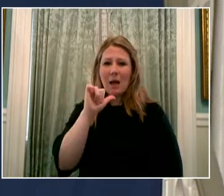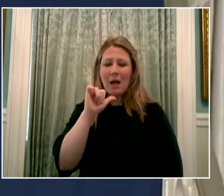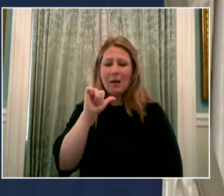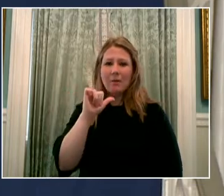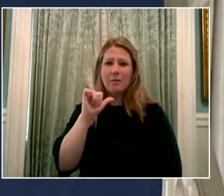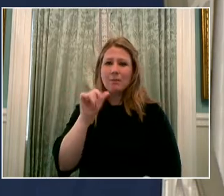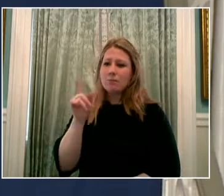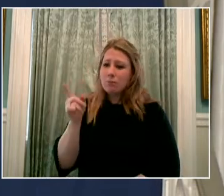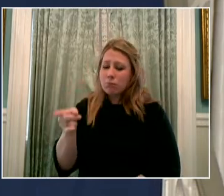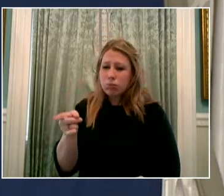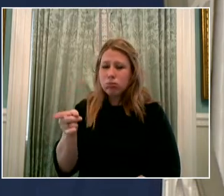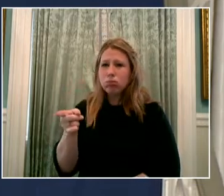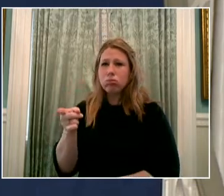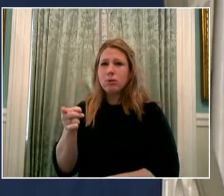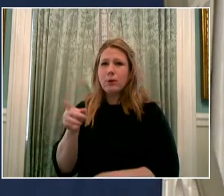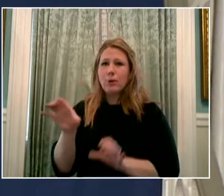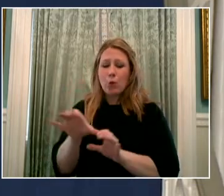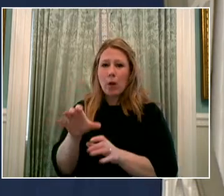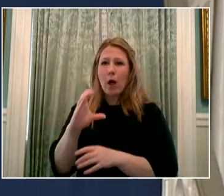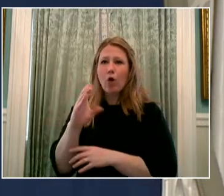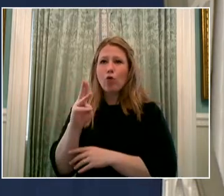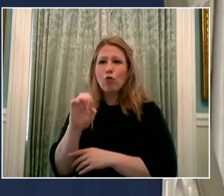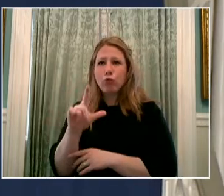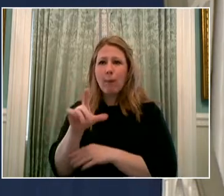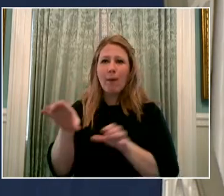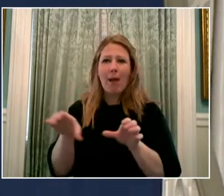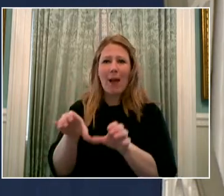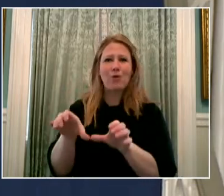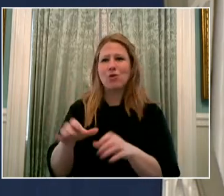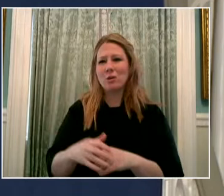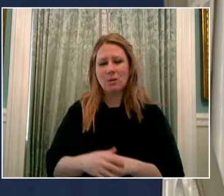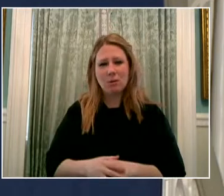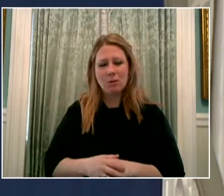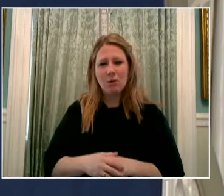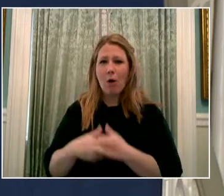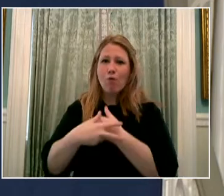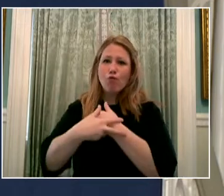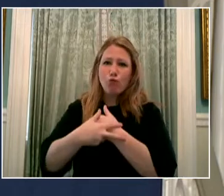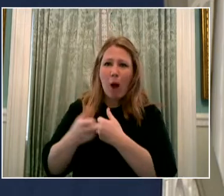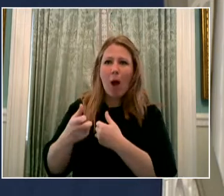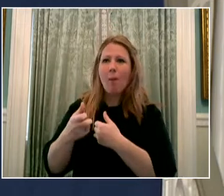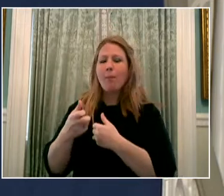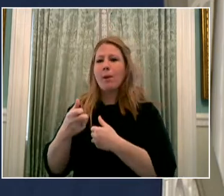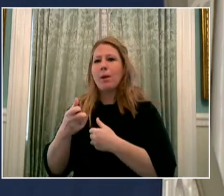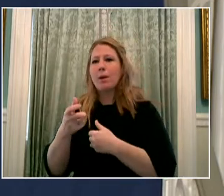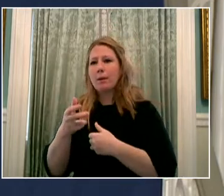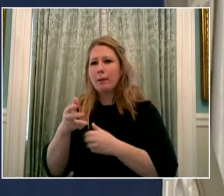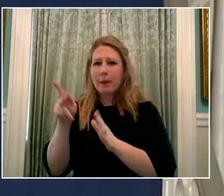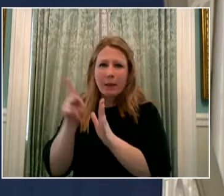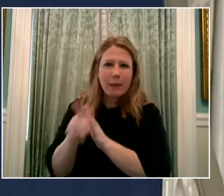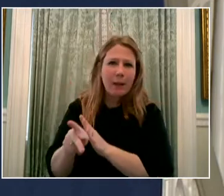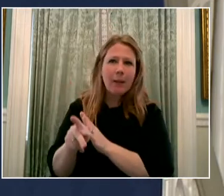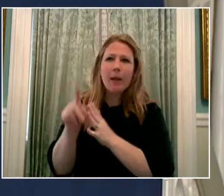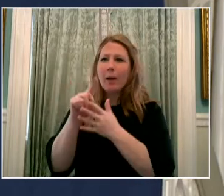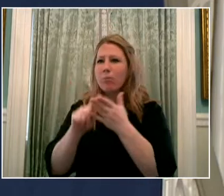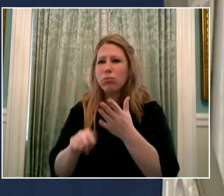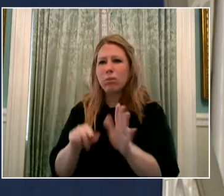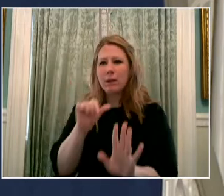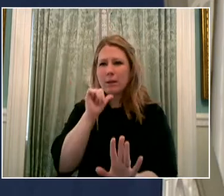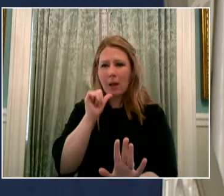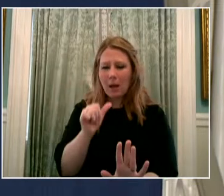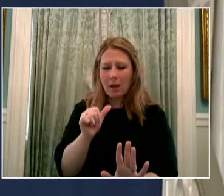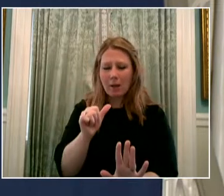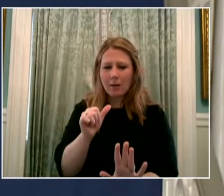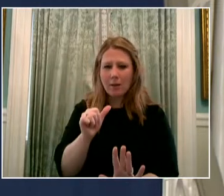of robbery, burglary, homicide. He's being accused of doing something incorrect in